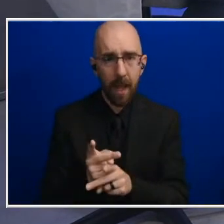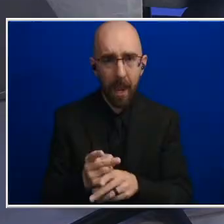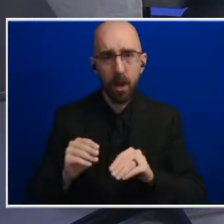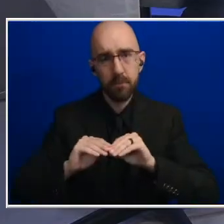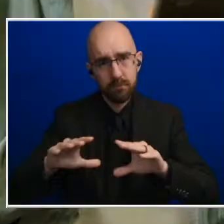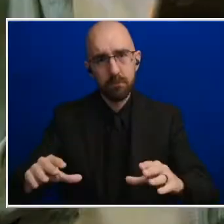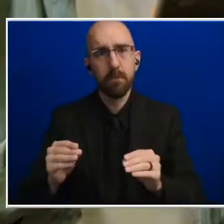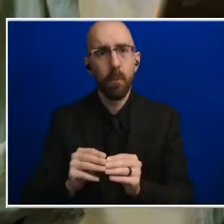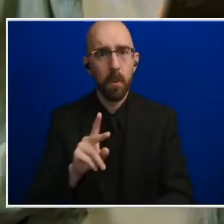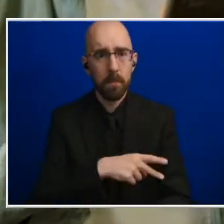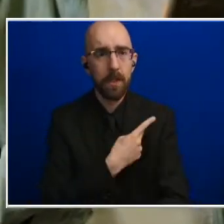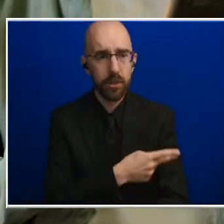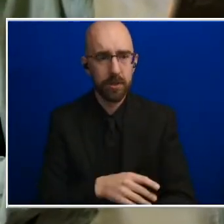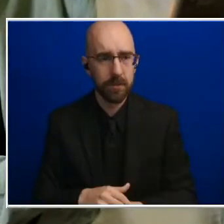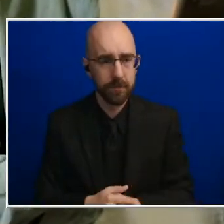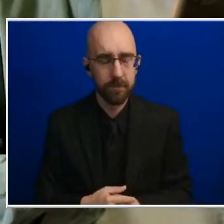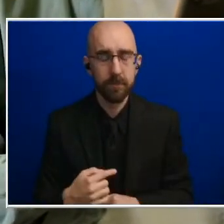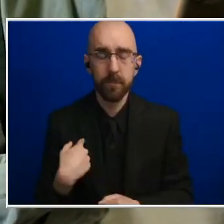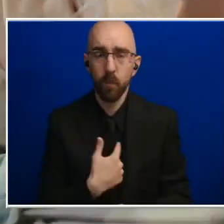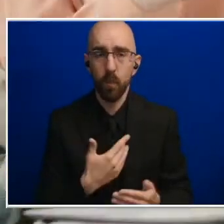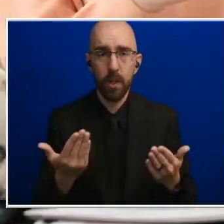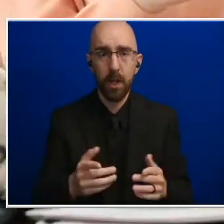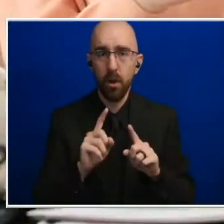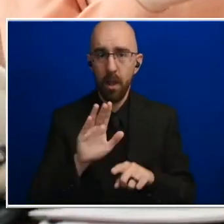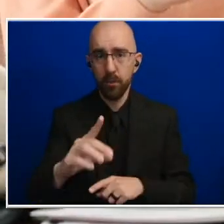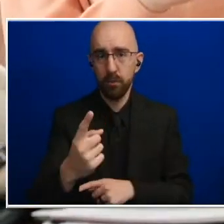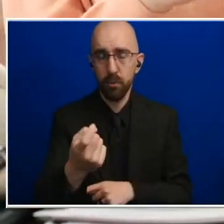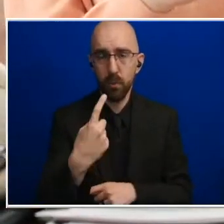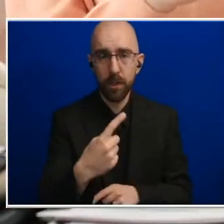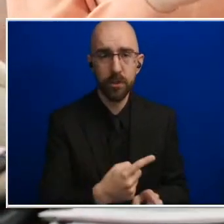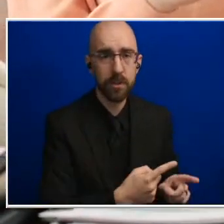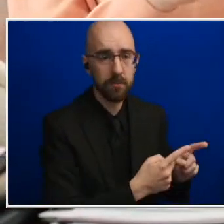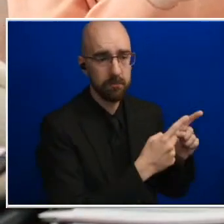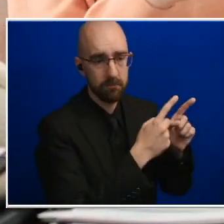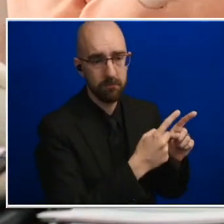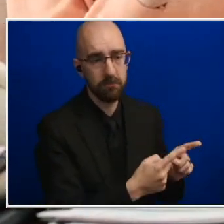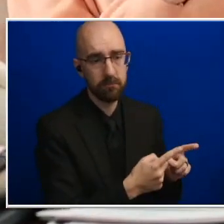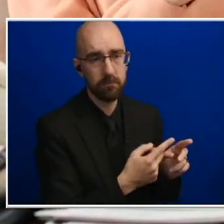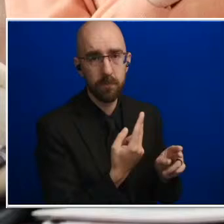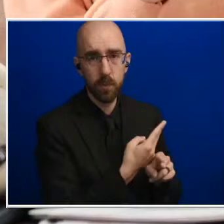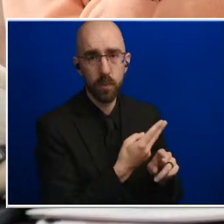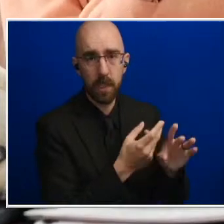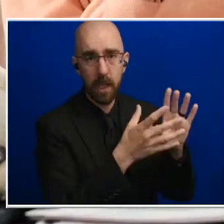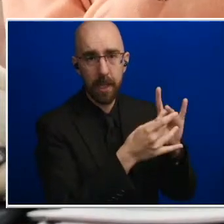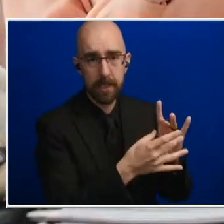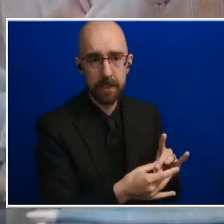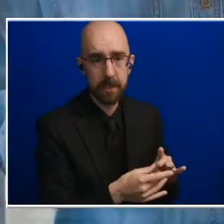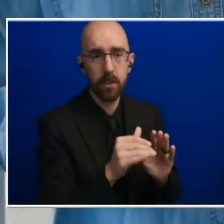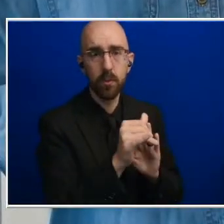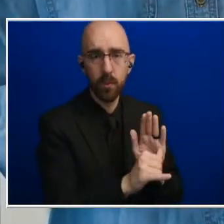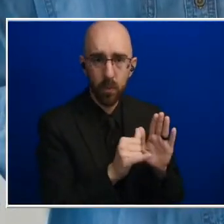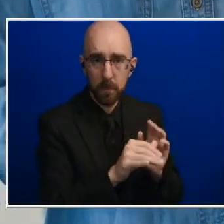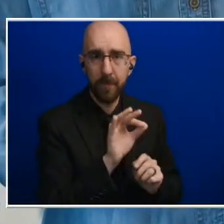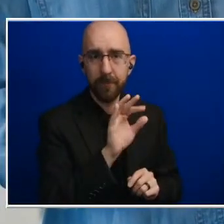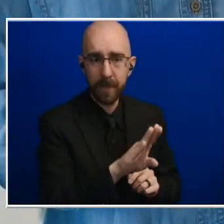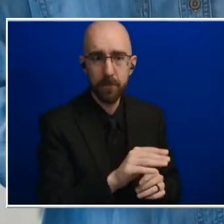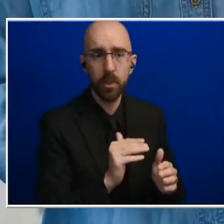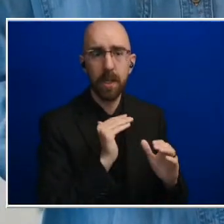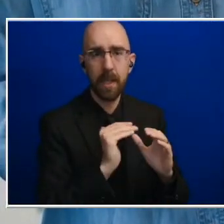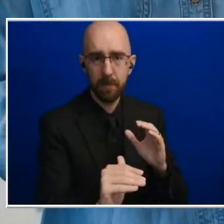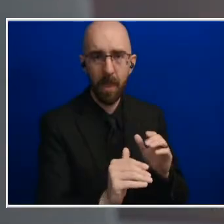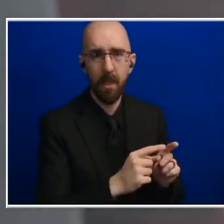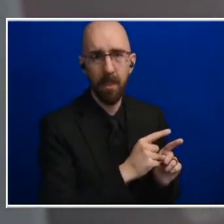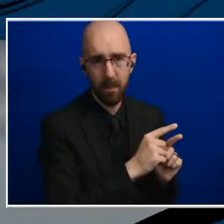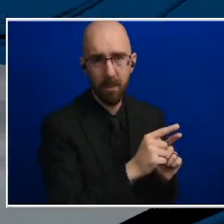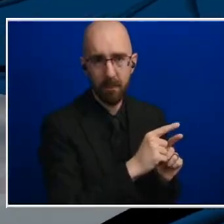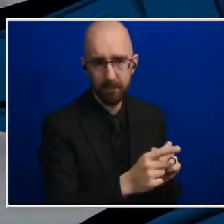We're here to answer your questions. Please send them in using the links on your screen, YouTube, Facebook, or email the Medical News Network. Let's